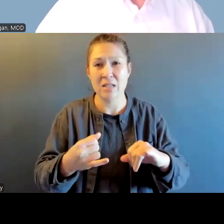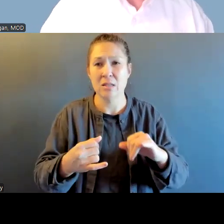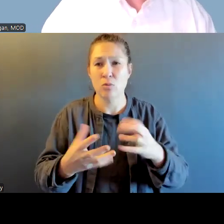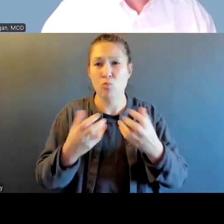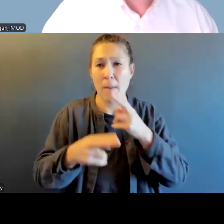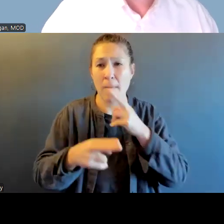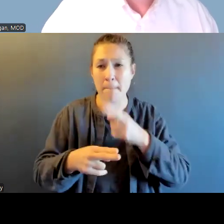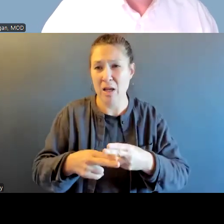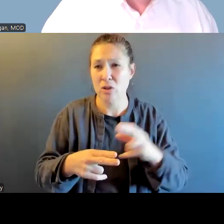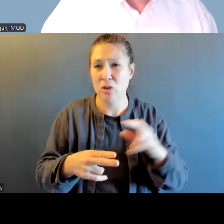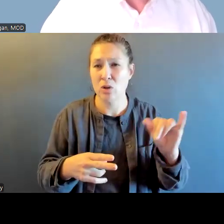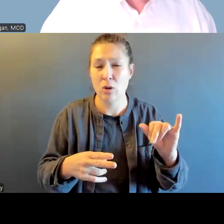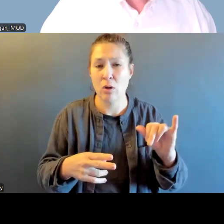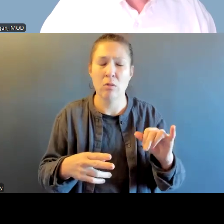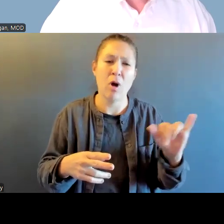questions, should there be any,